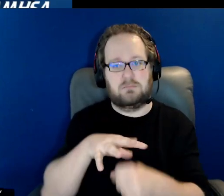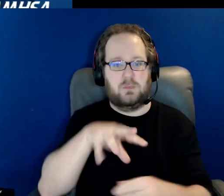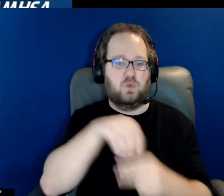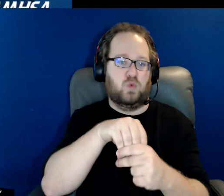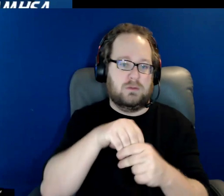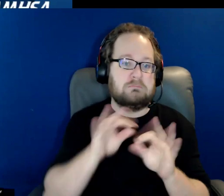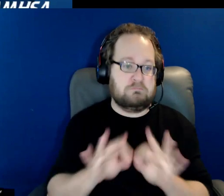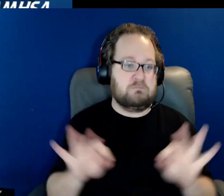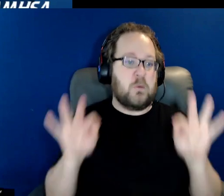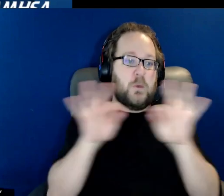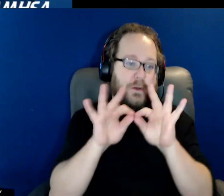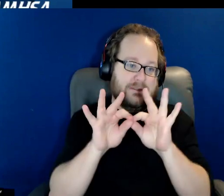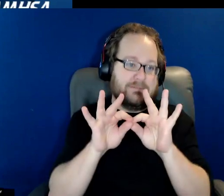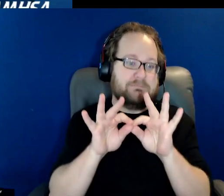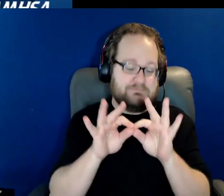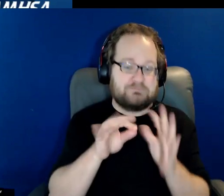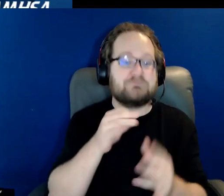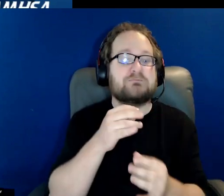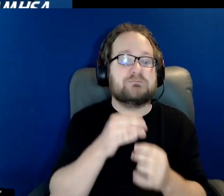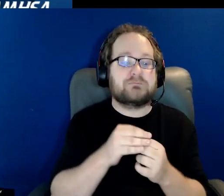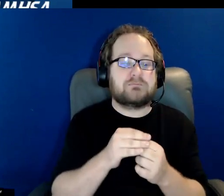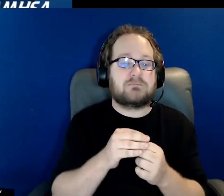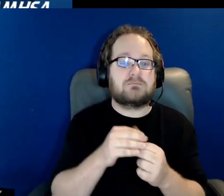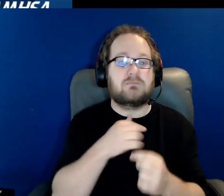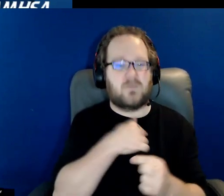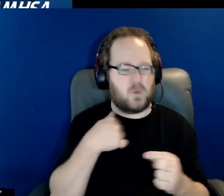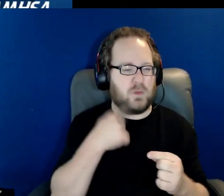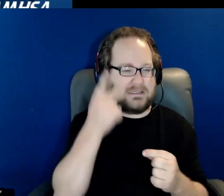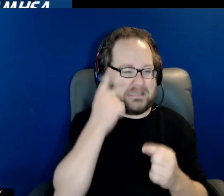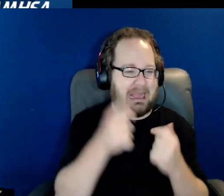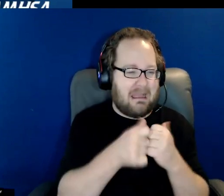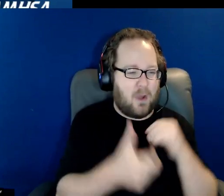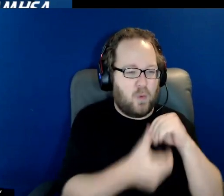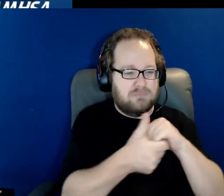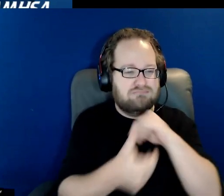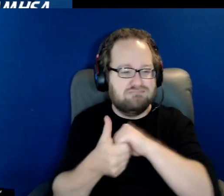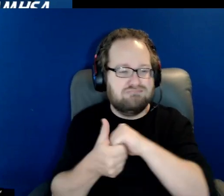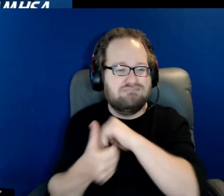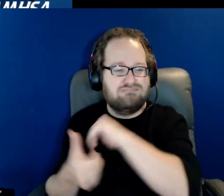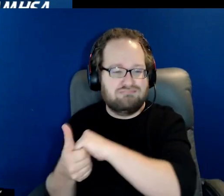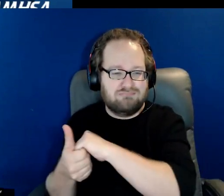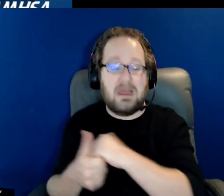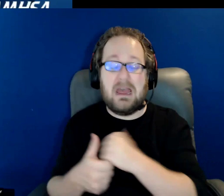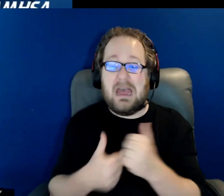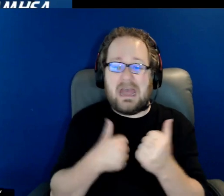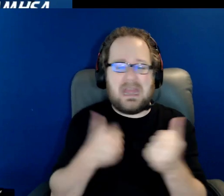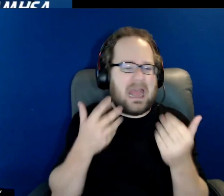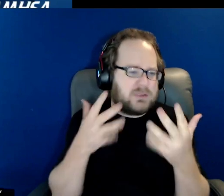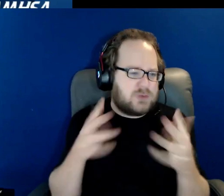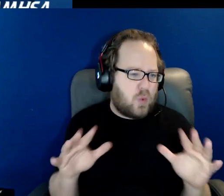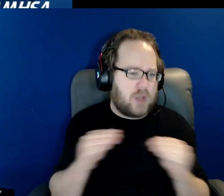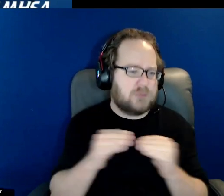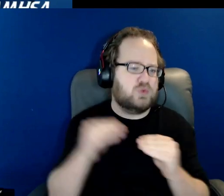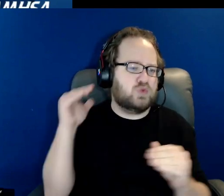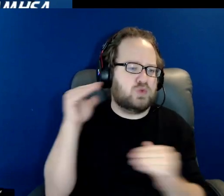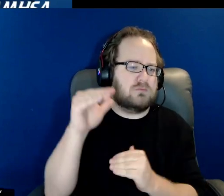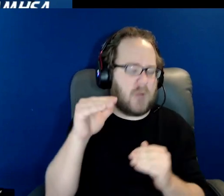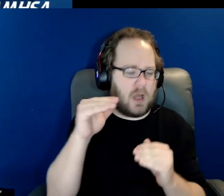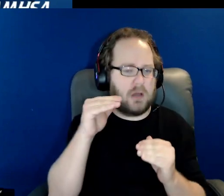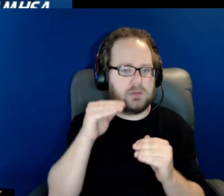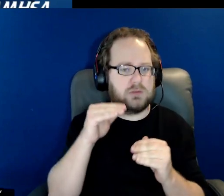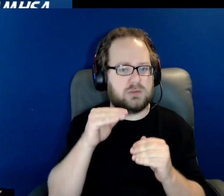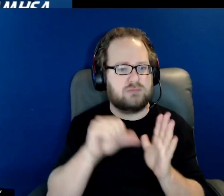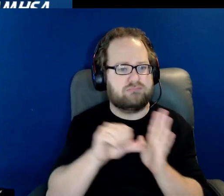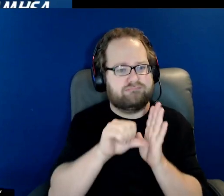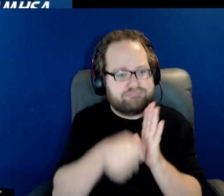centers. And I'll just lastly say one thing I'm still trying to understand, and I don't want to be overly alarmist, is the fact that you can go to a